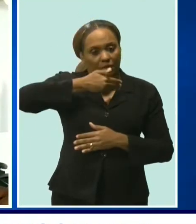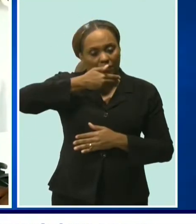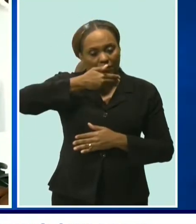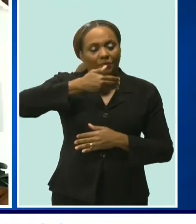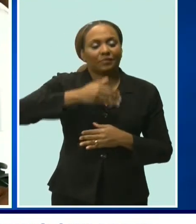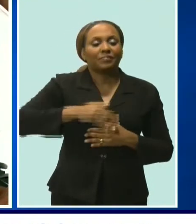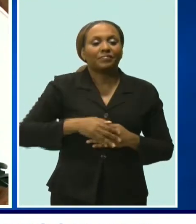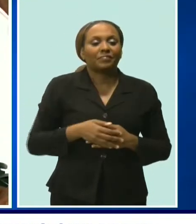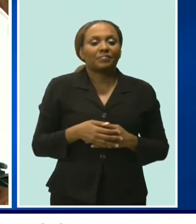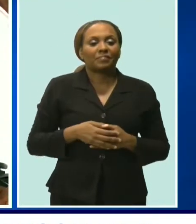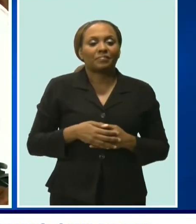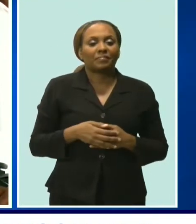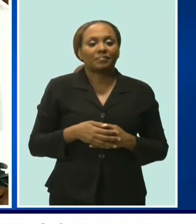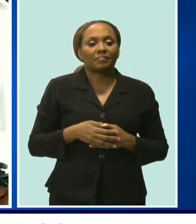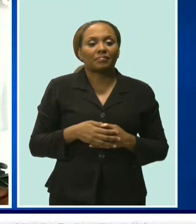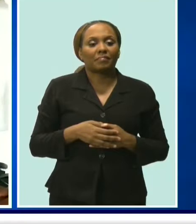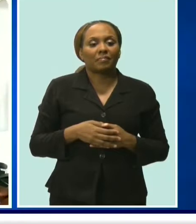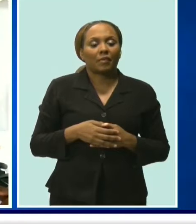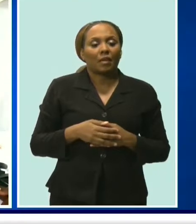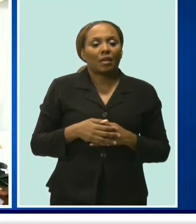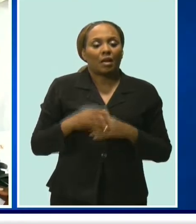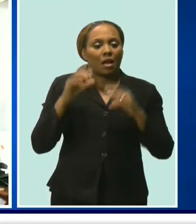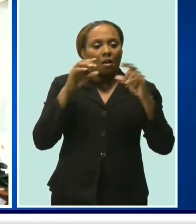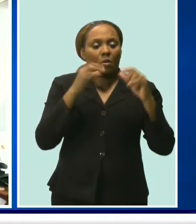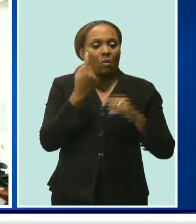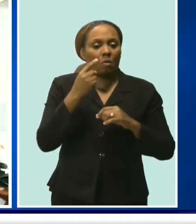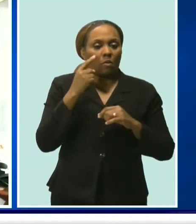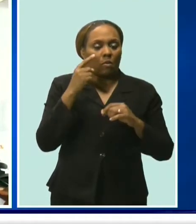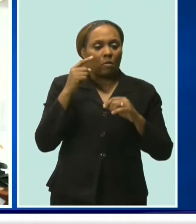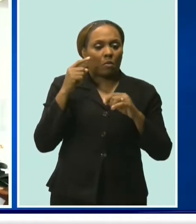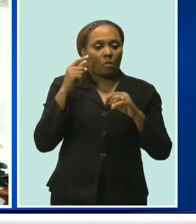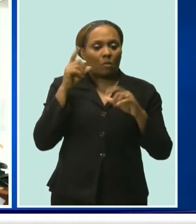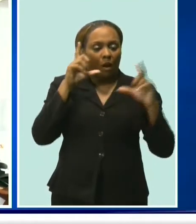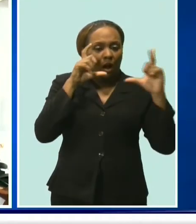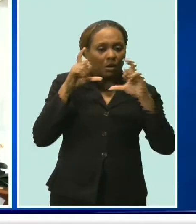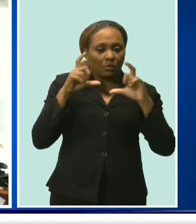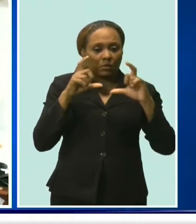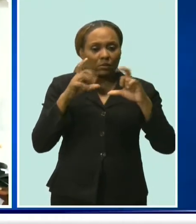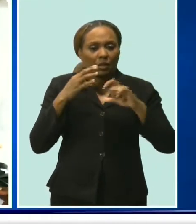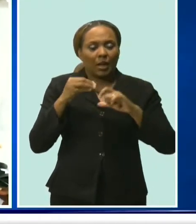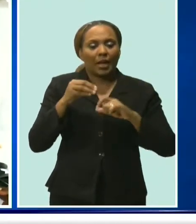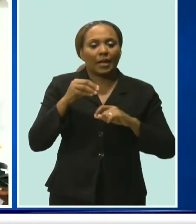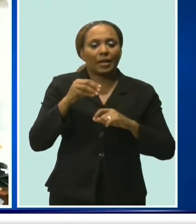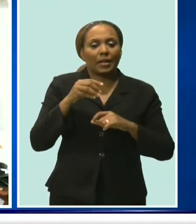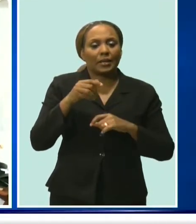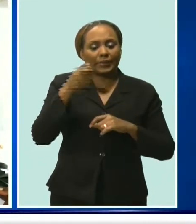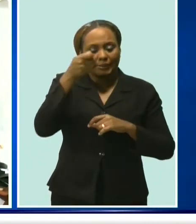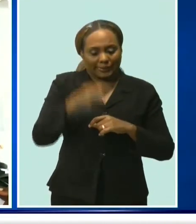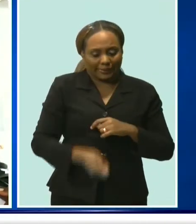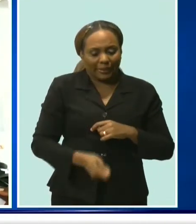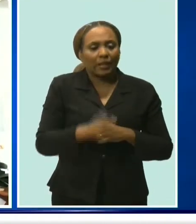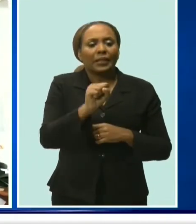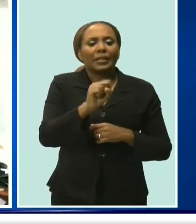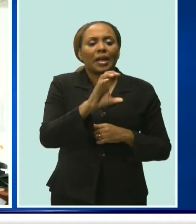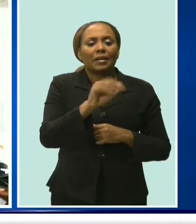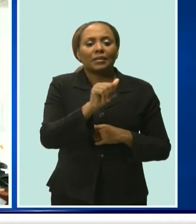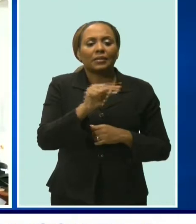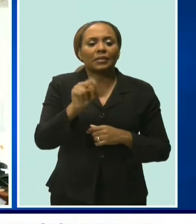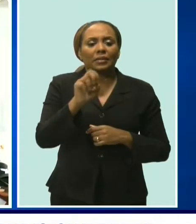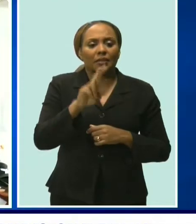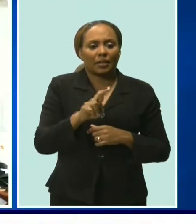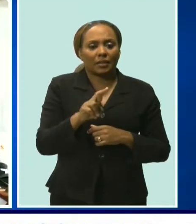thermographic camera and scanner for mass screening, and 60-number medical grade